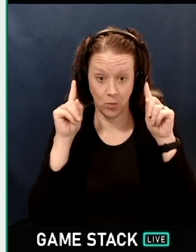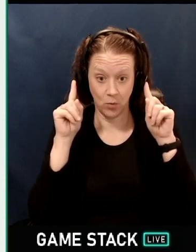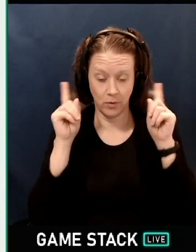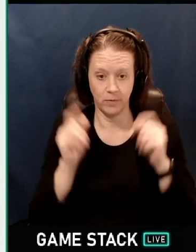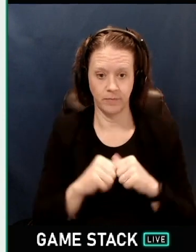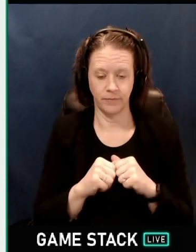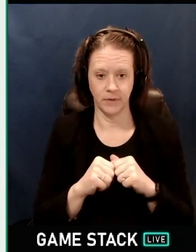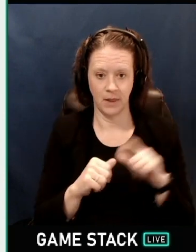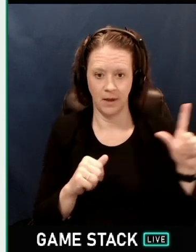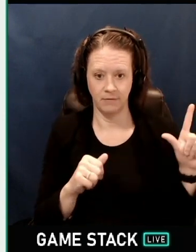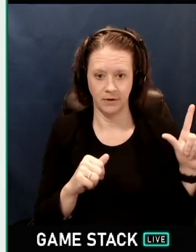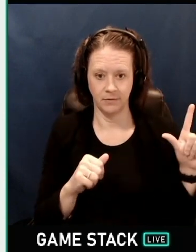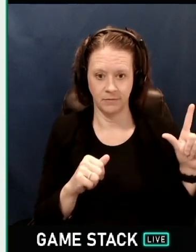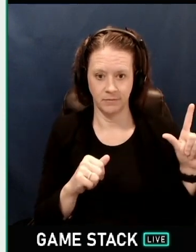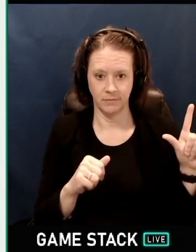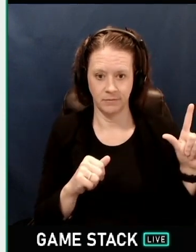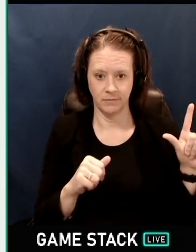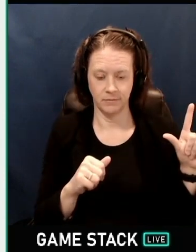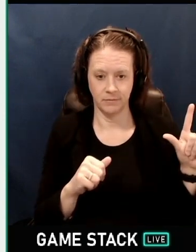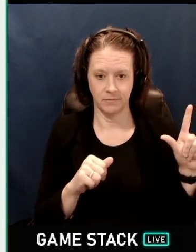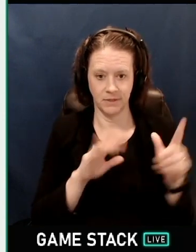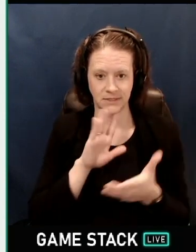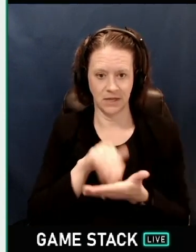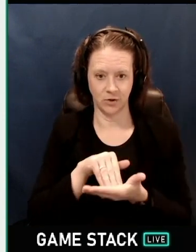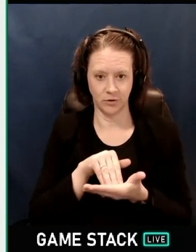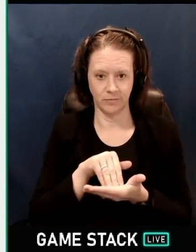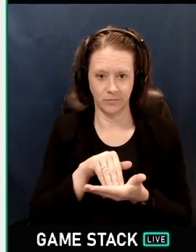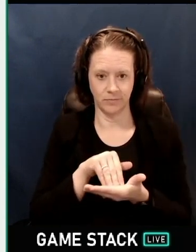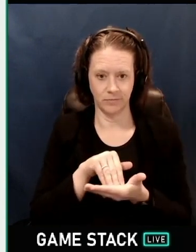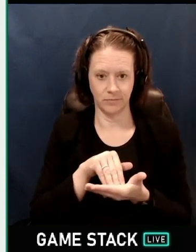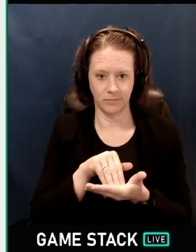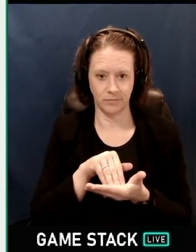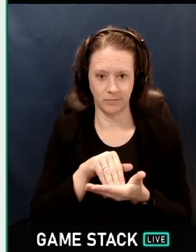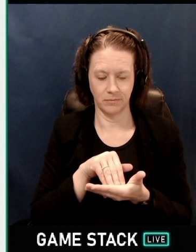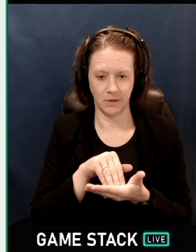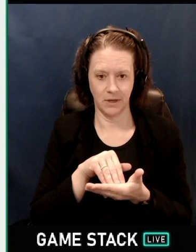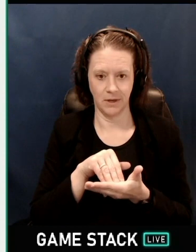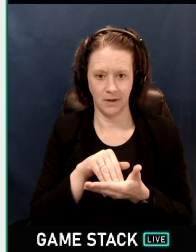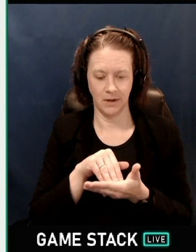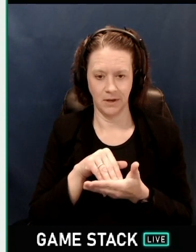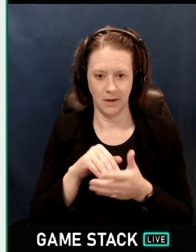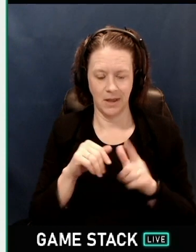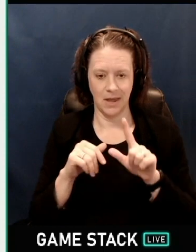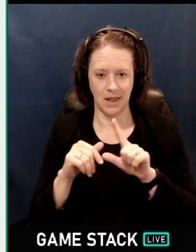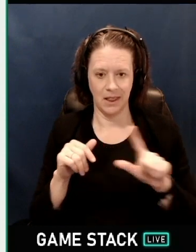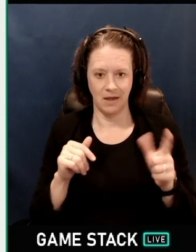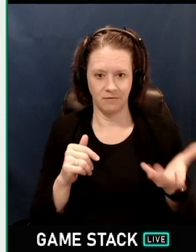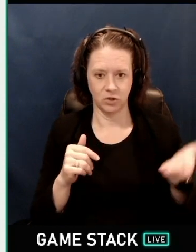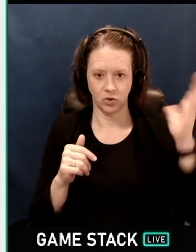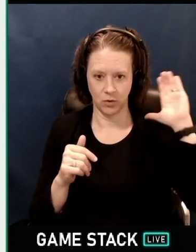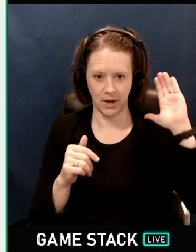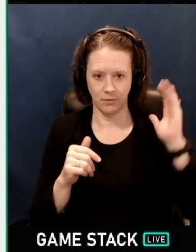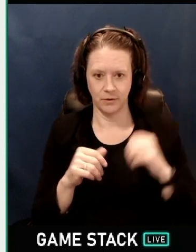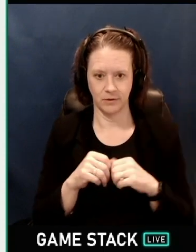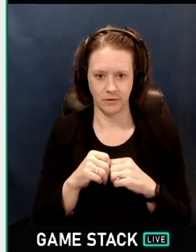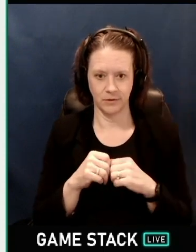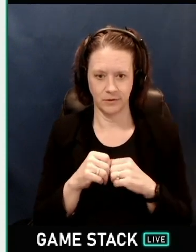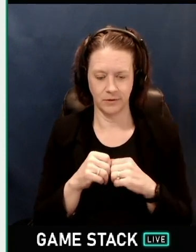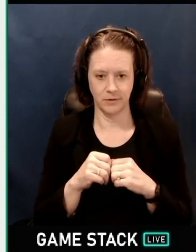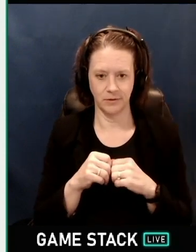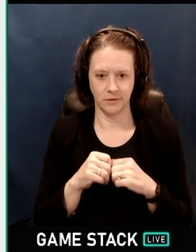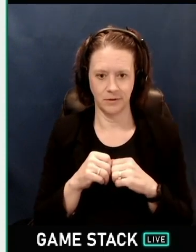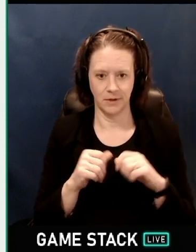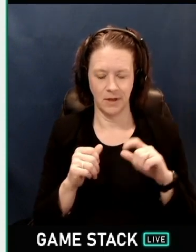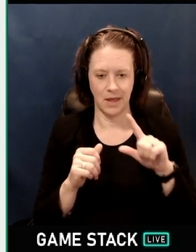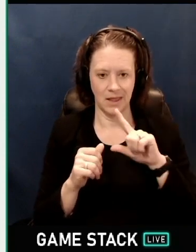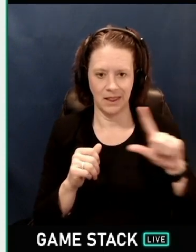Left, right, center. Left side surround, right side surround, left surround,